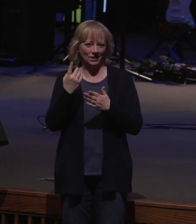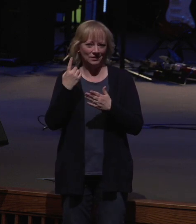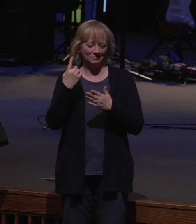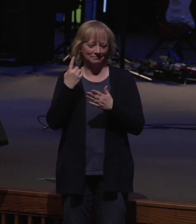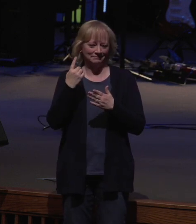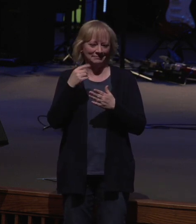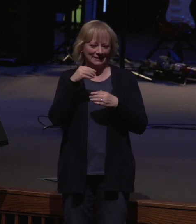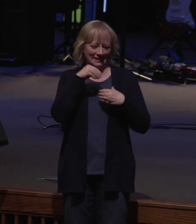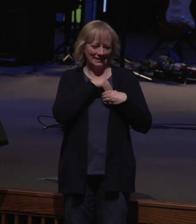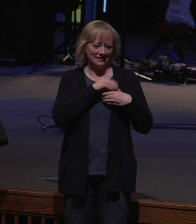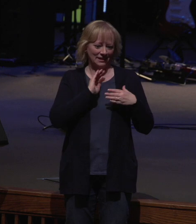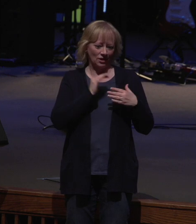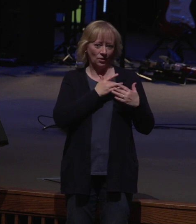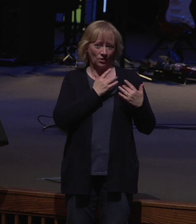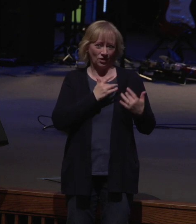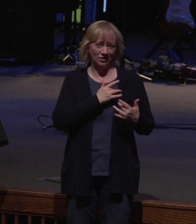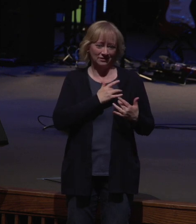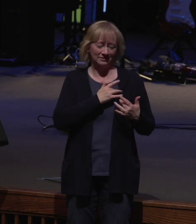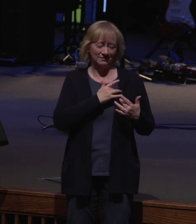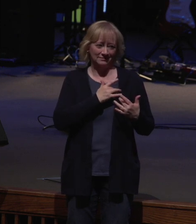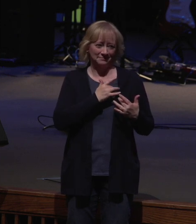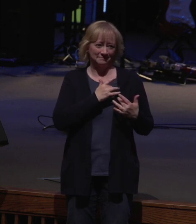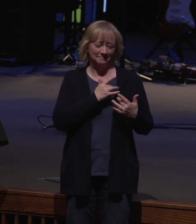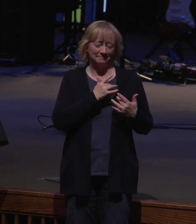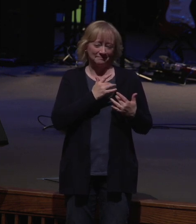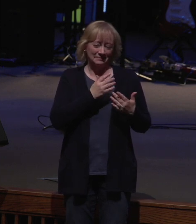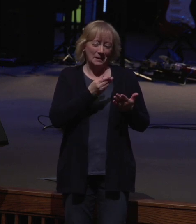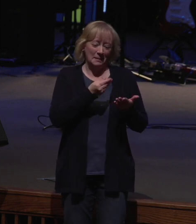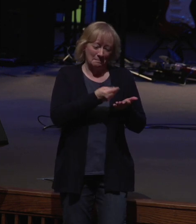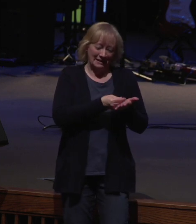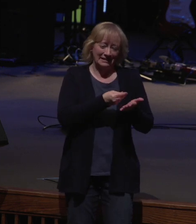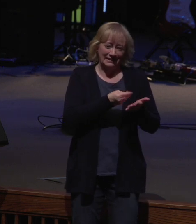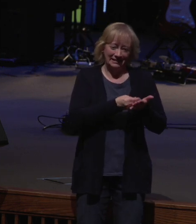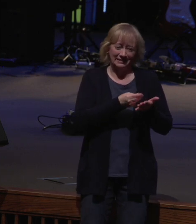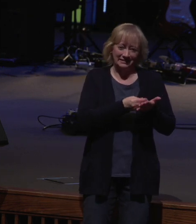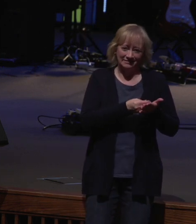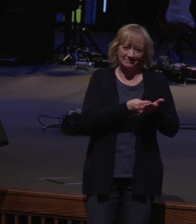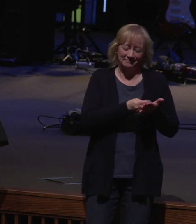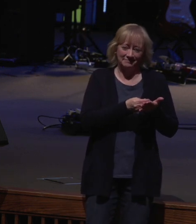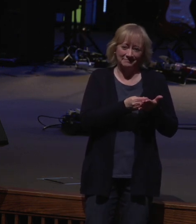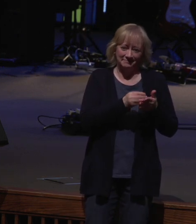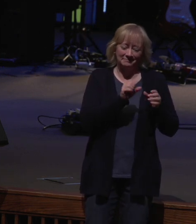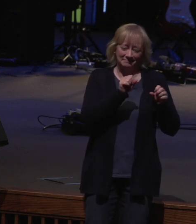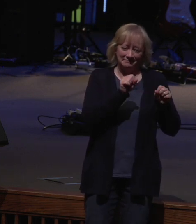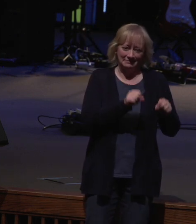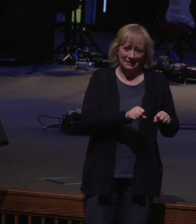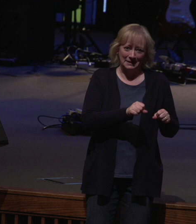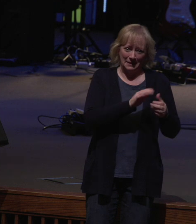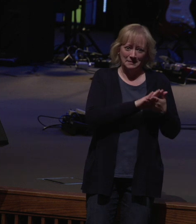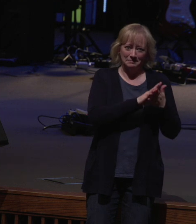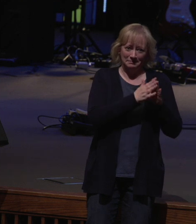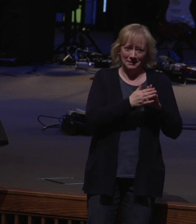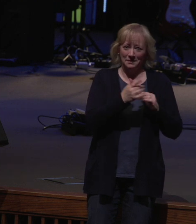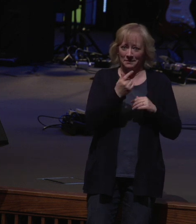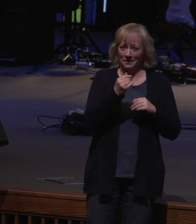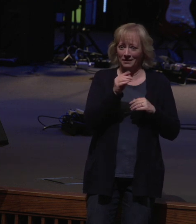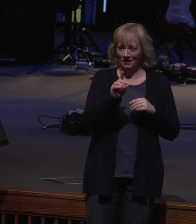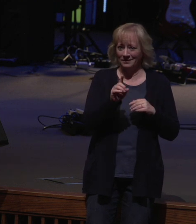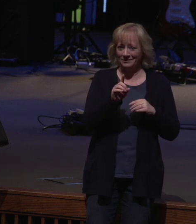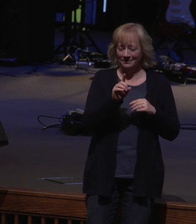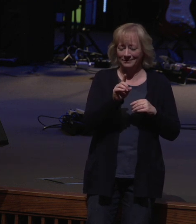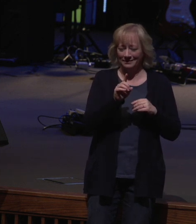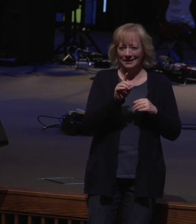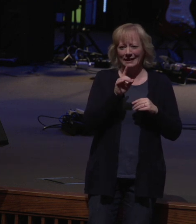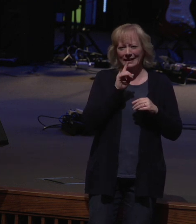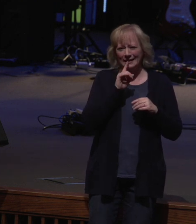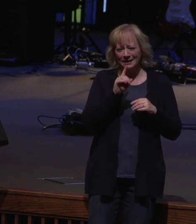Obviously, the money one's pretty profound in our day. And there actually